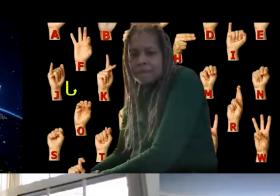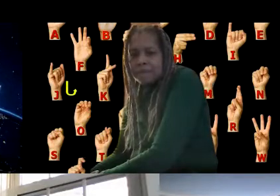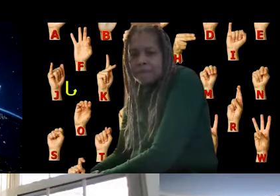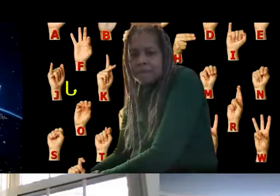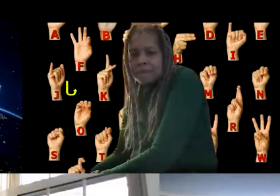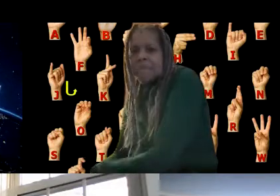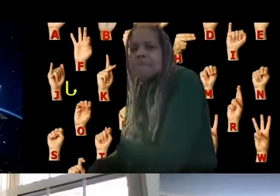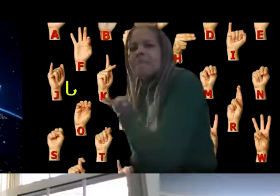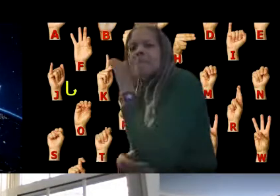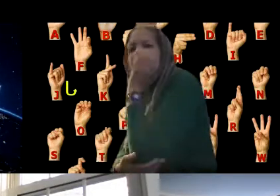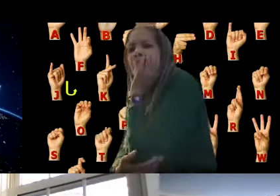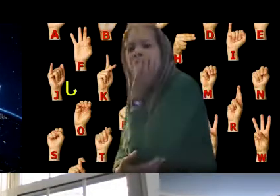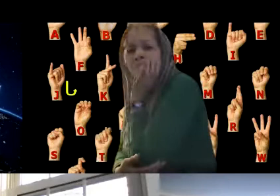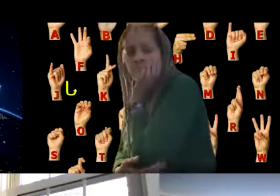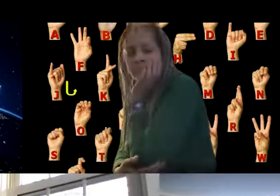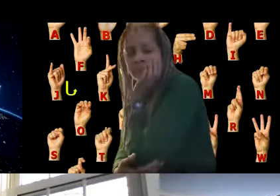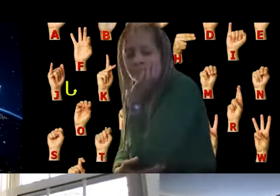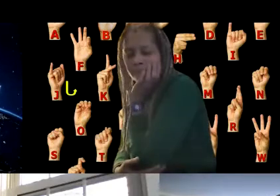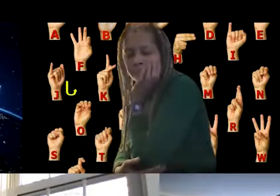different and people don't like change?